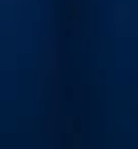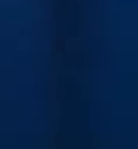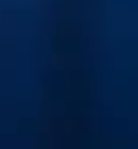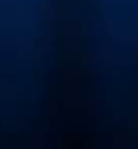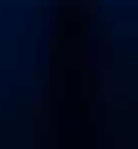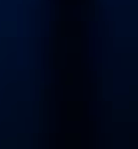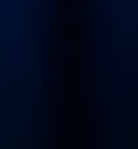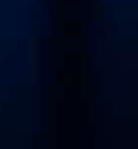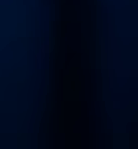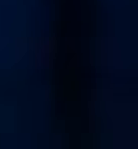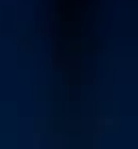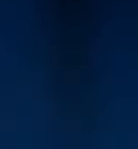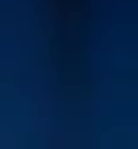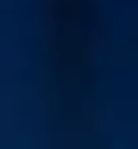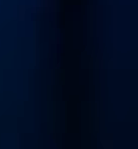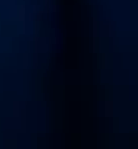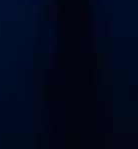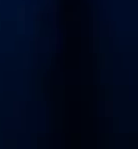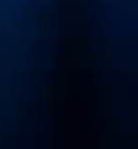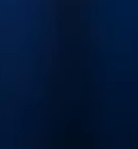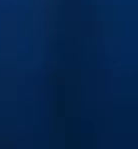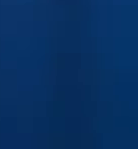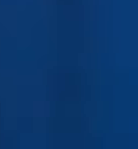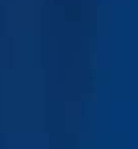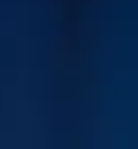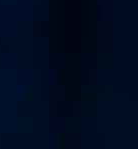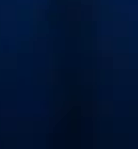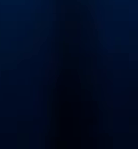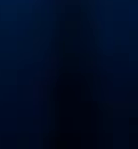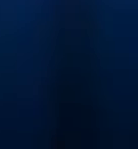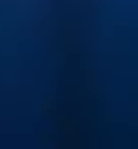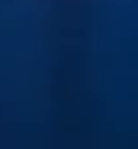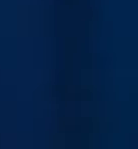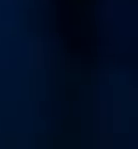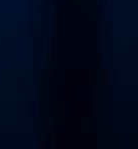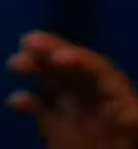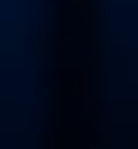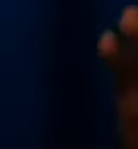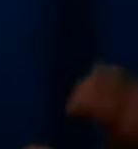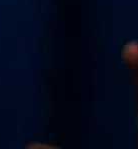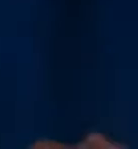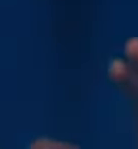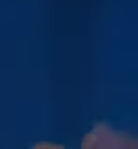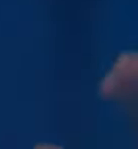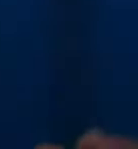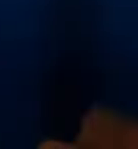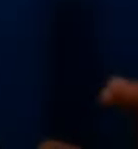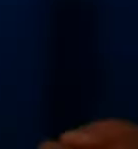secret, other than the Holy Spirit, is to have a great wife supporting you. That's it.